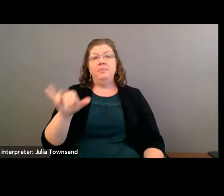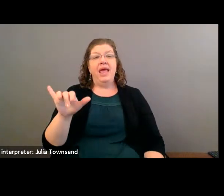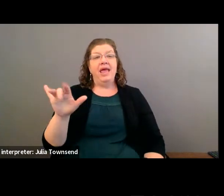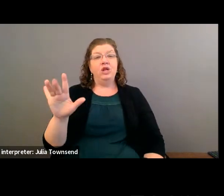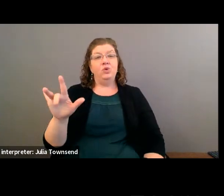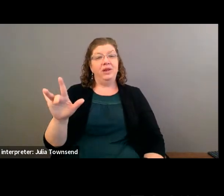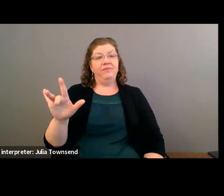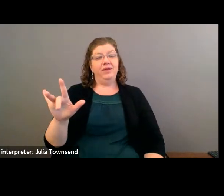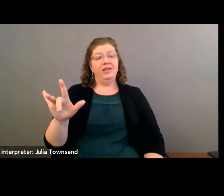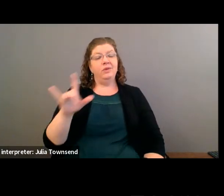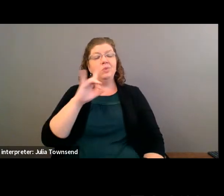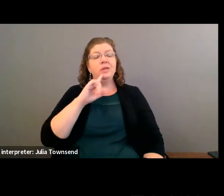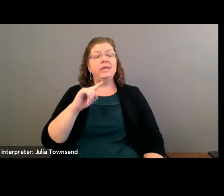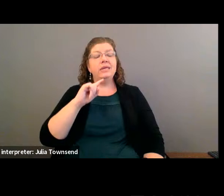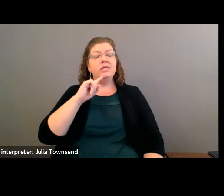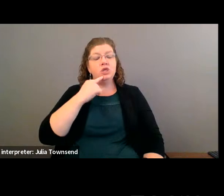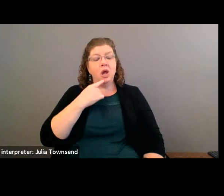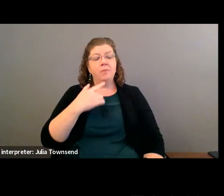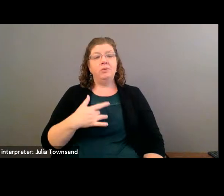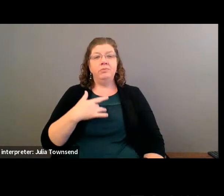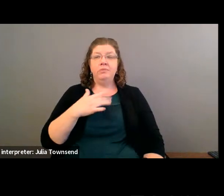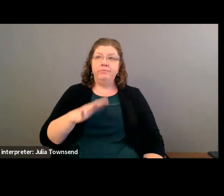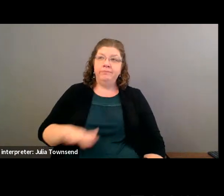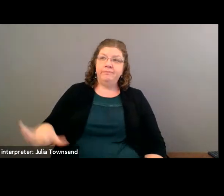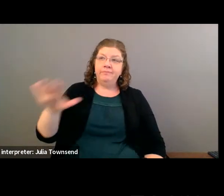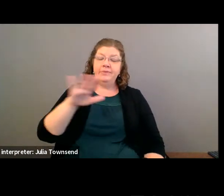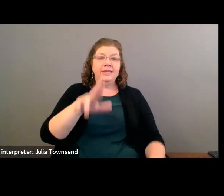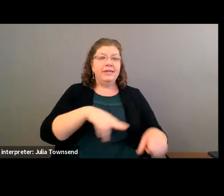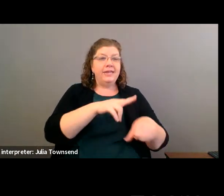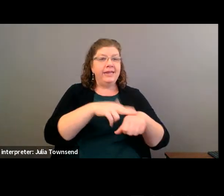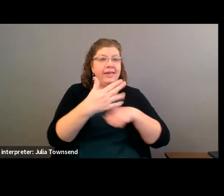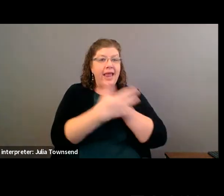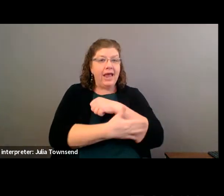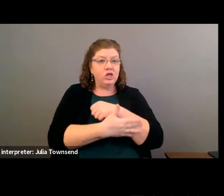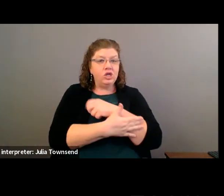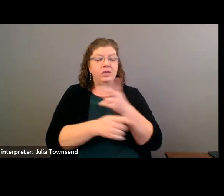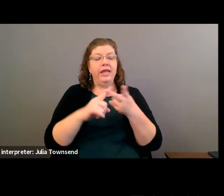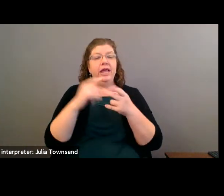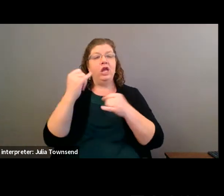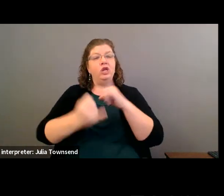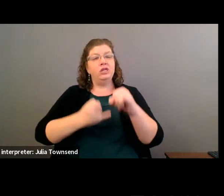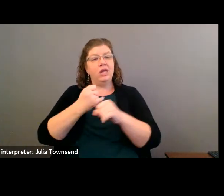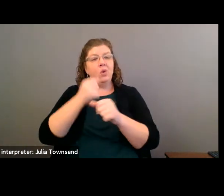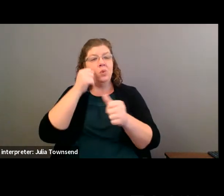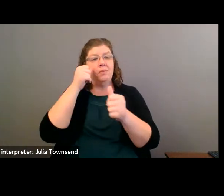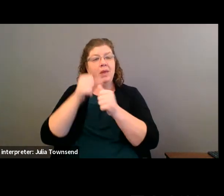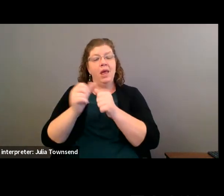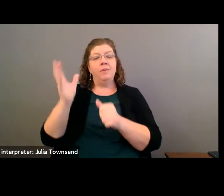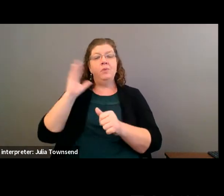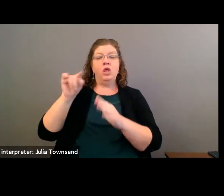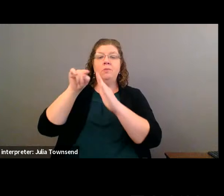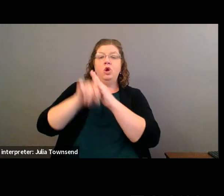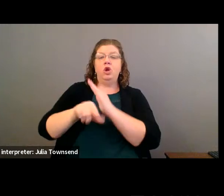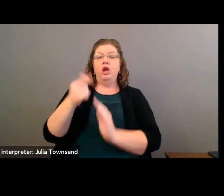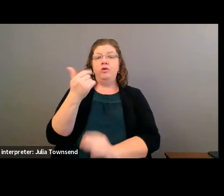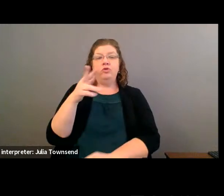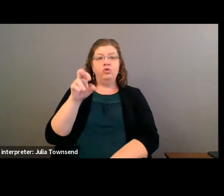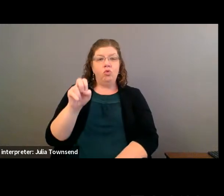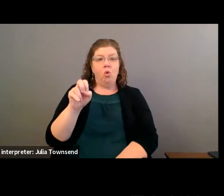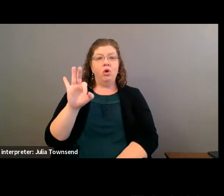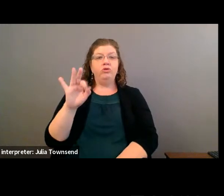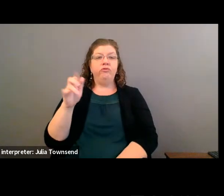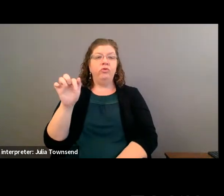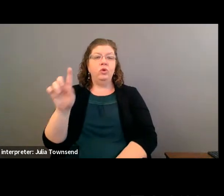a somber note nationally, internationally, as we remember the murder of George Floyd. And